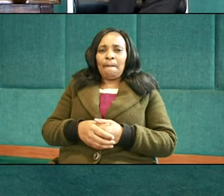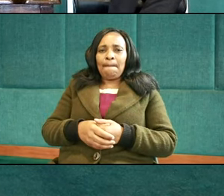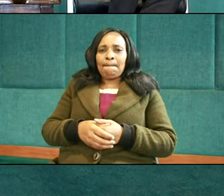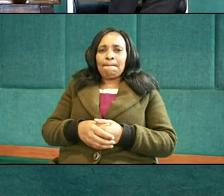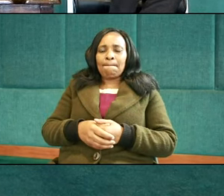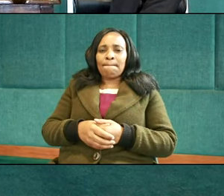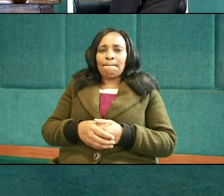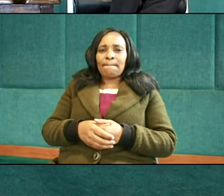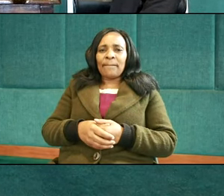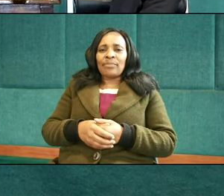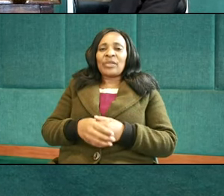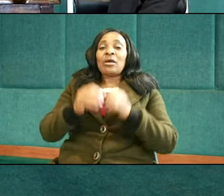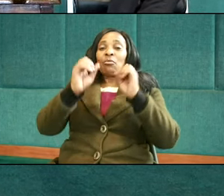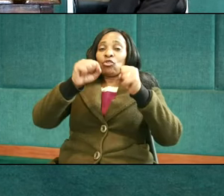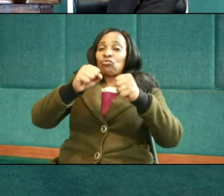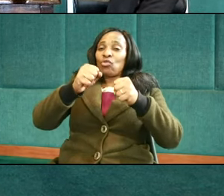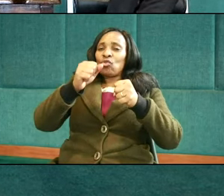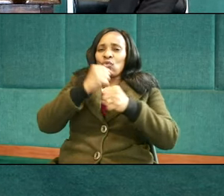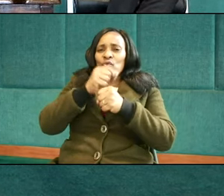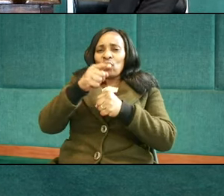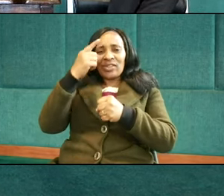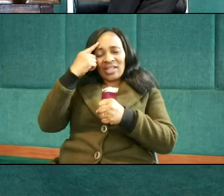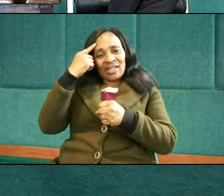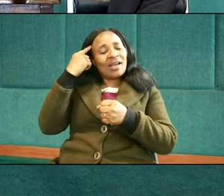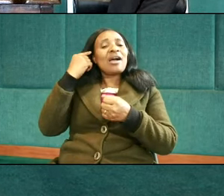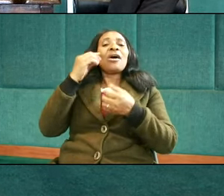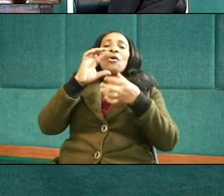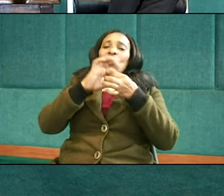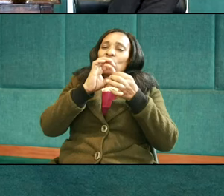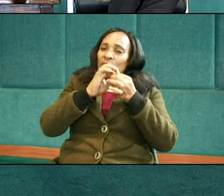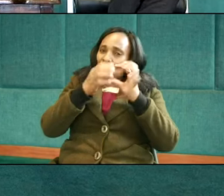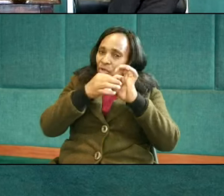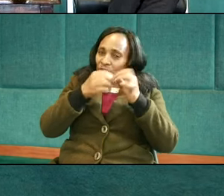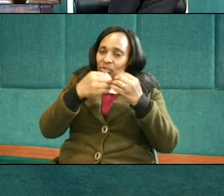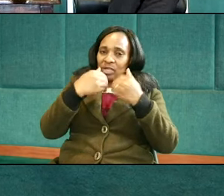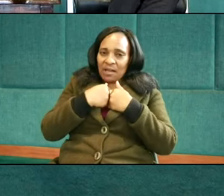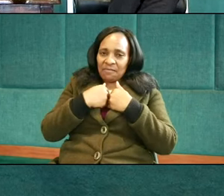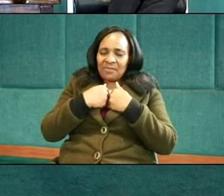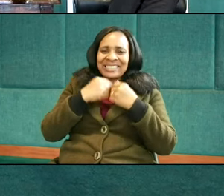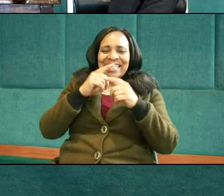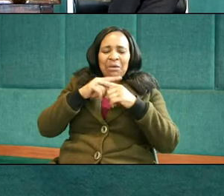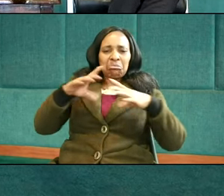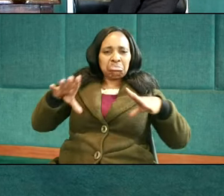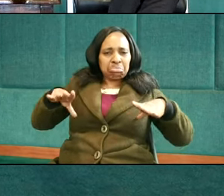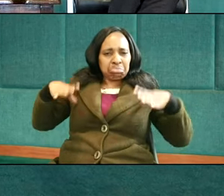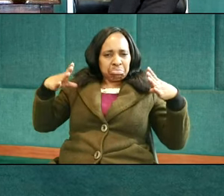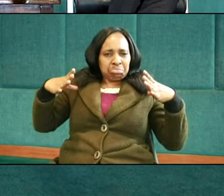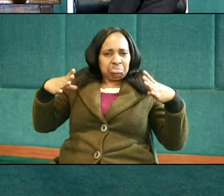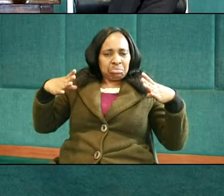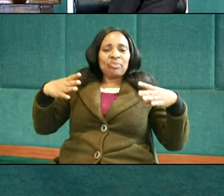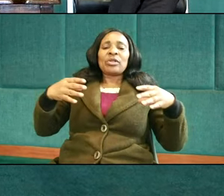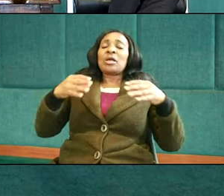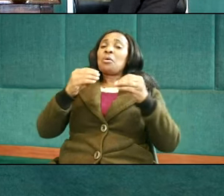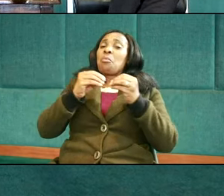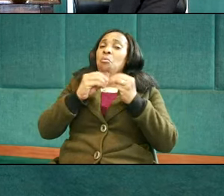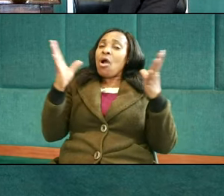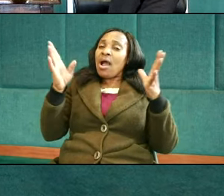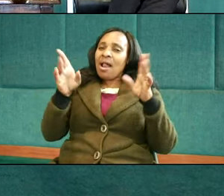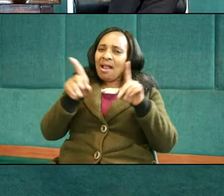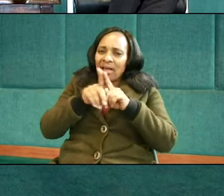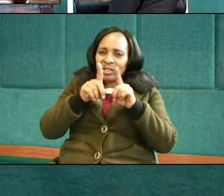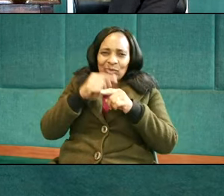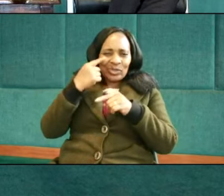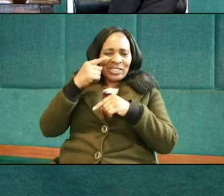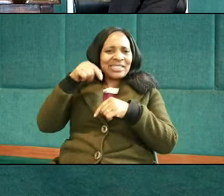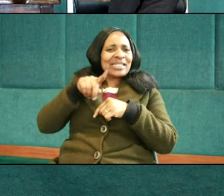I think that there's a connection, because when you're proud, you're more likely to see